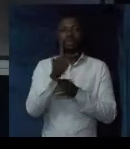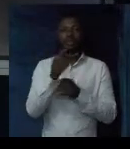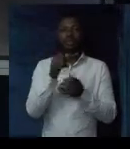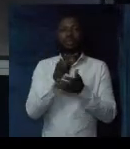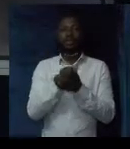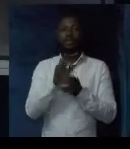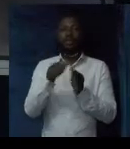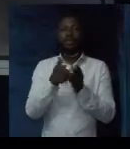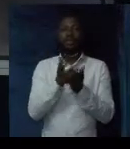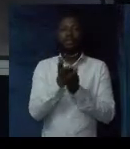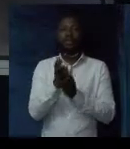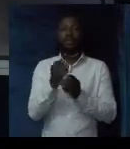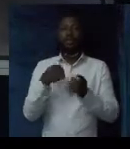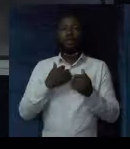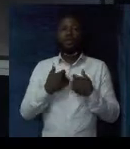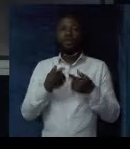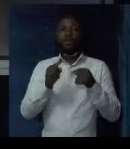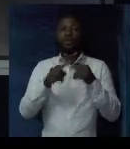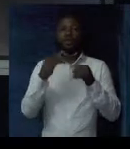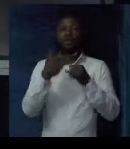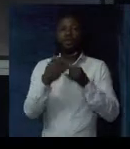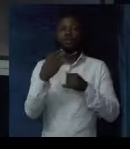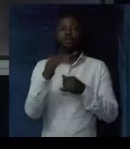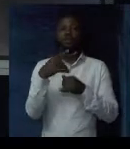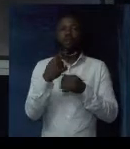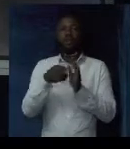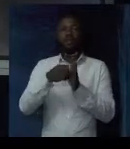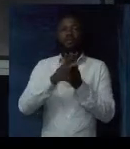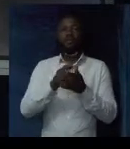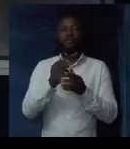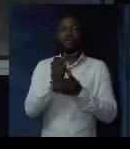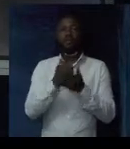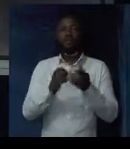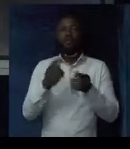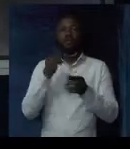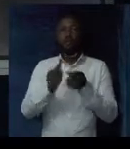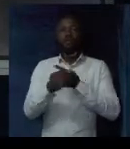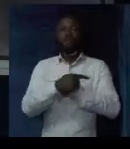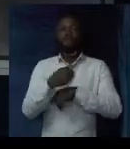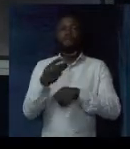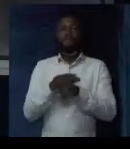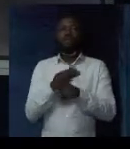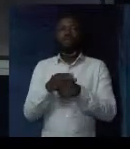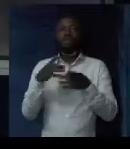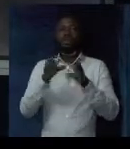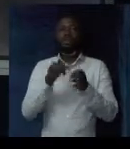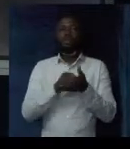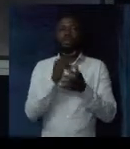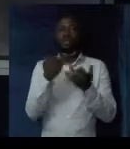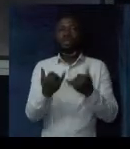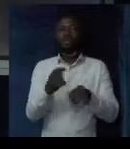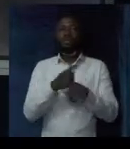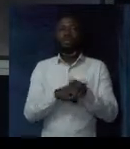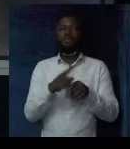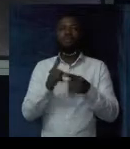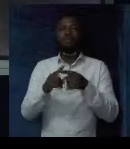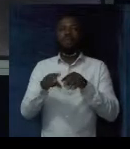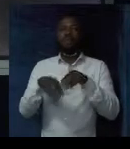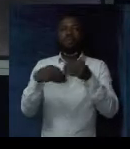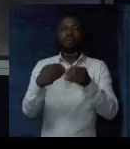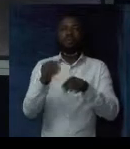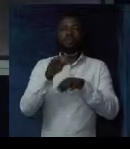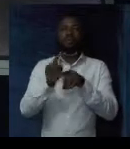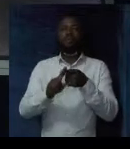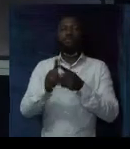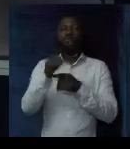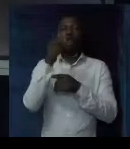hope you selected that. Alrighty then. We have come to the end of the revision session for today's mathematics class. It is now time that I hand you